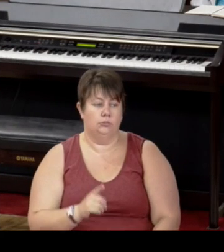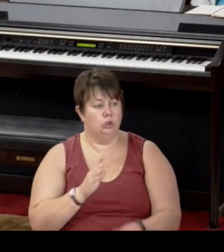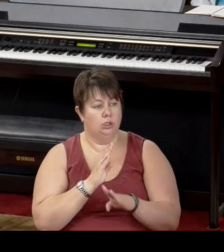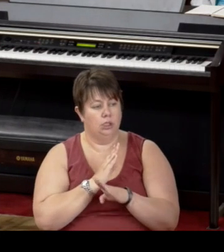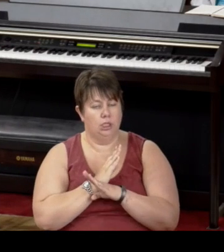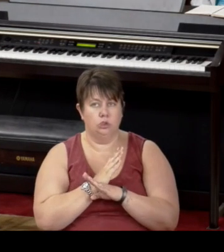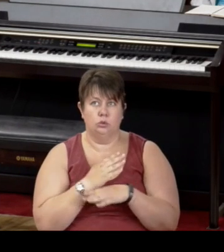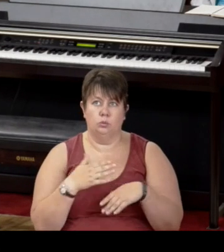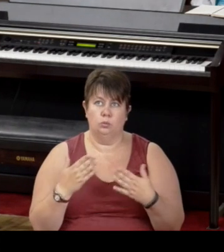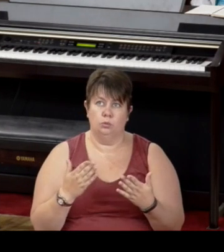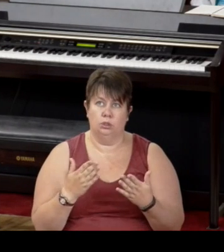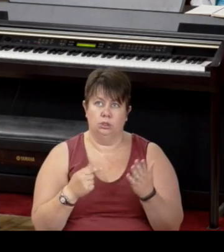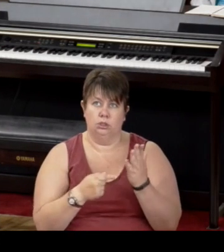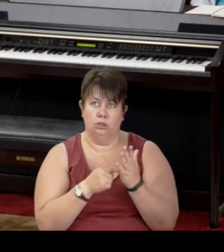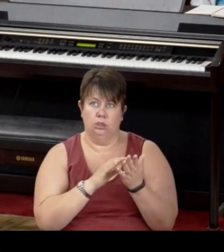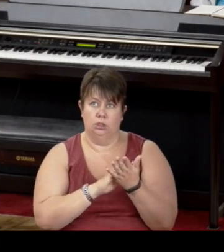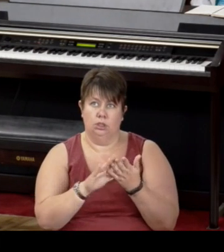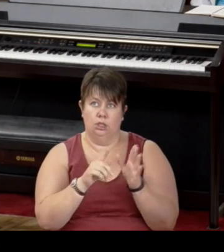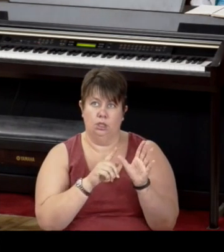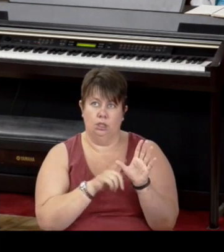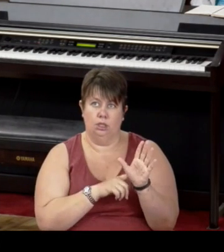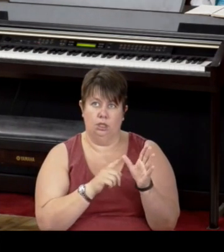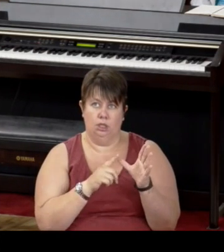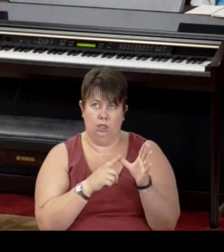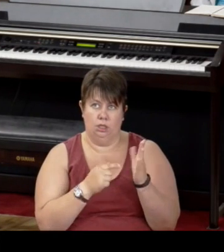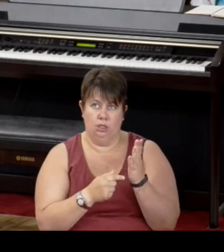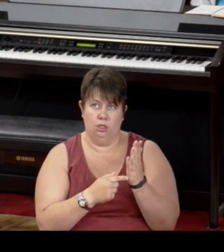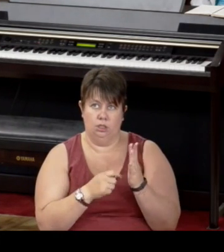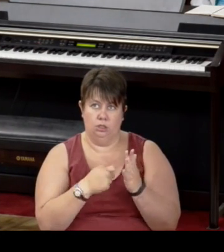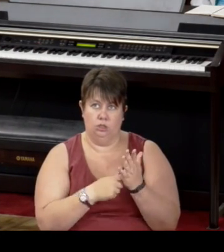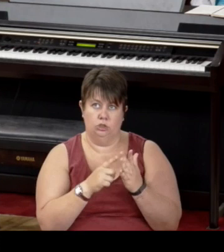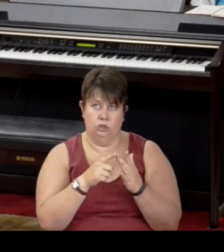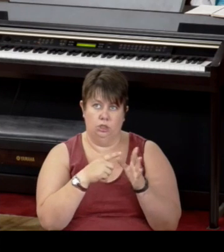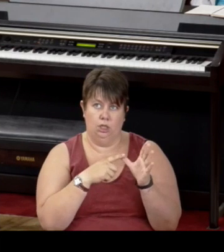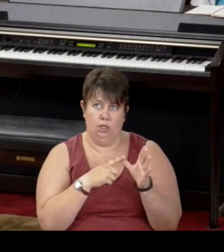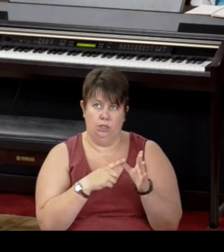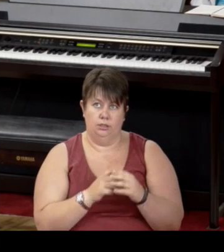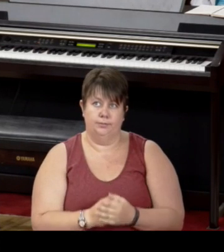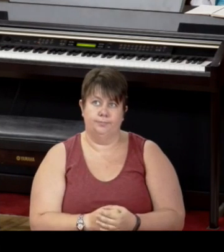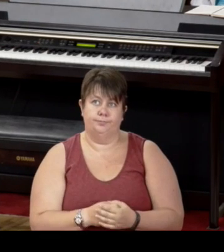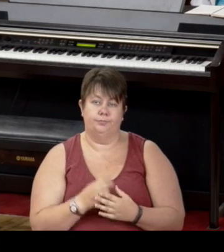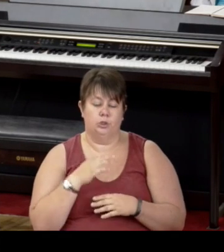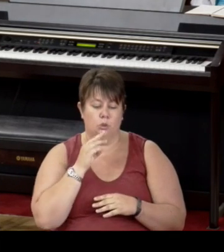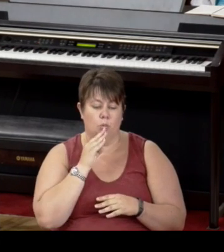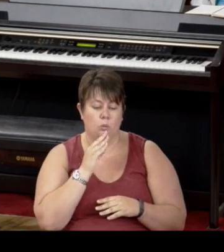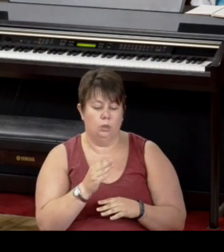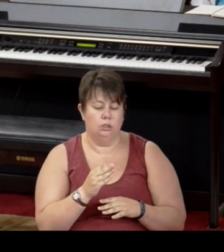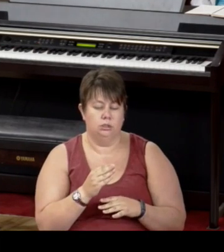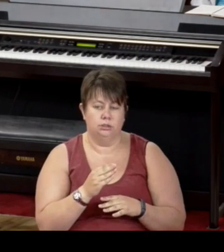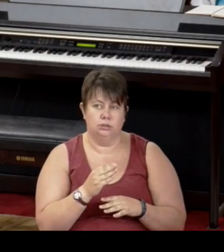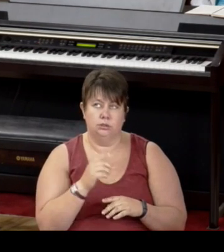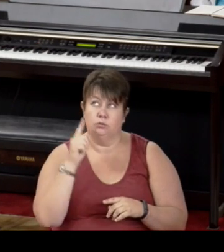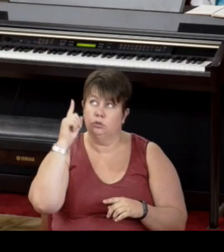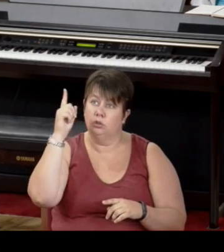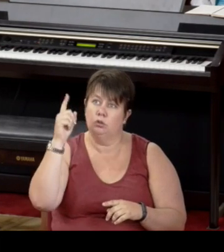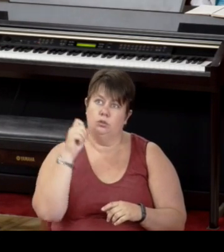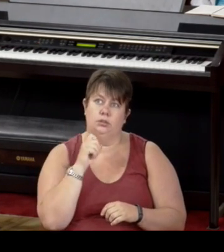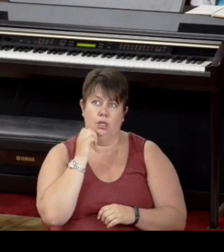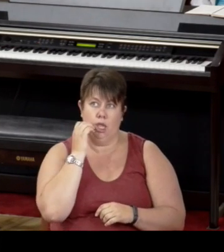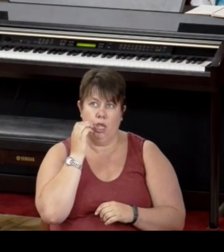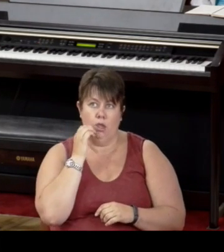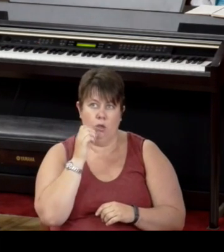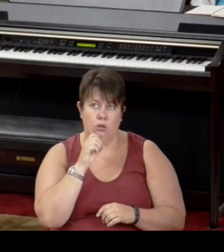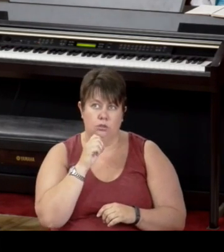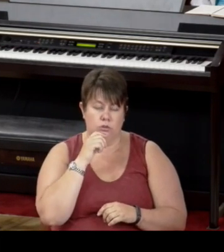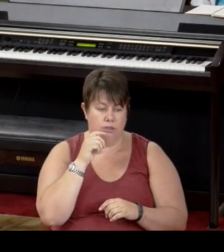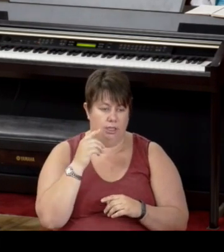To the angel of the church in Thyatira, write, these are the words of the Son of God, whose eyes are